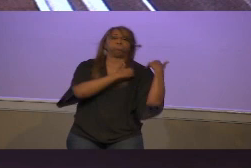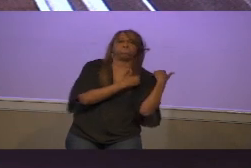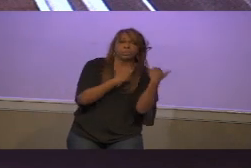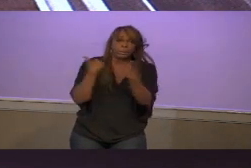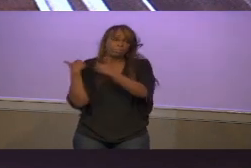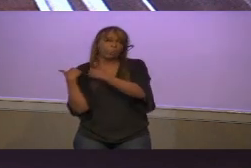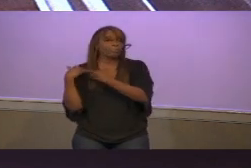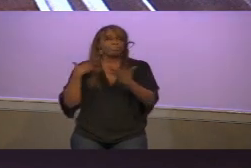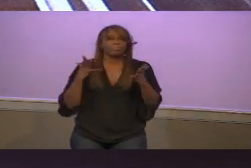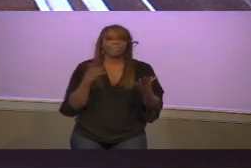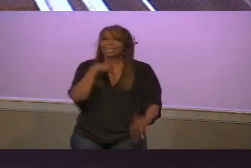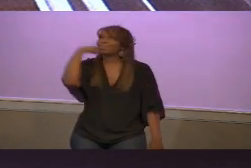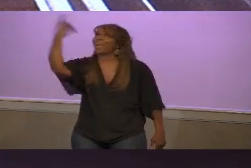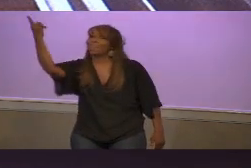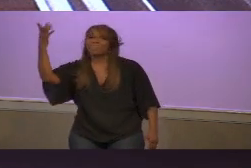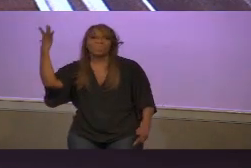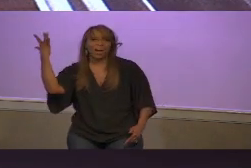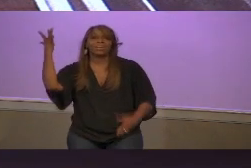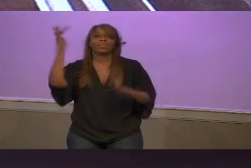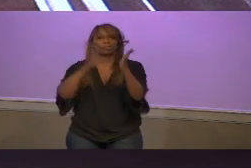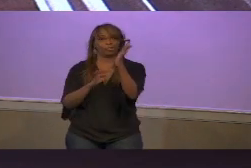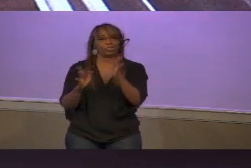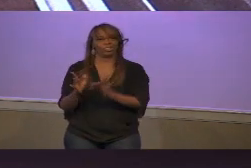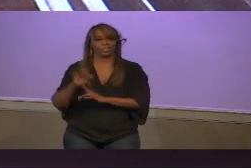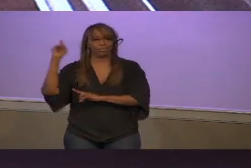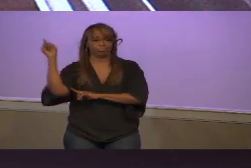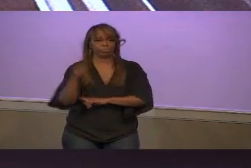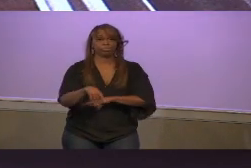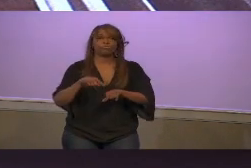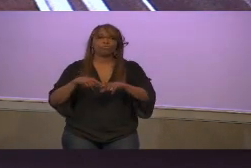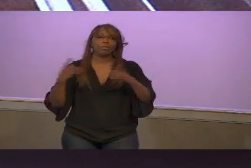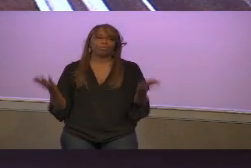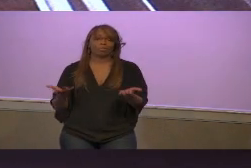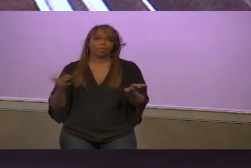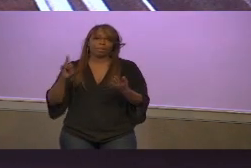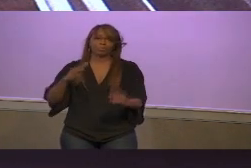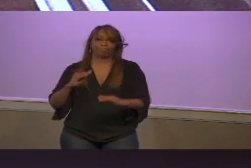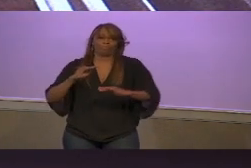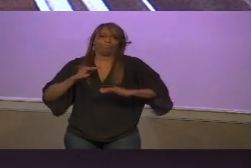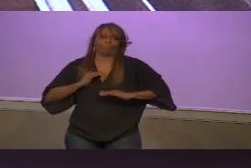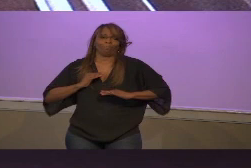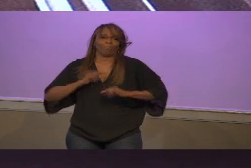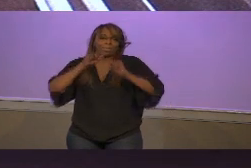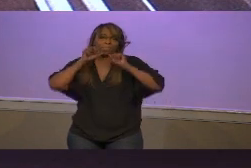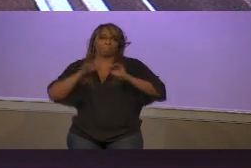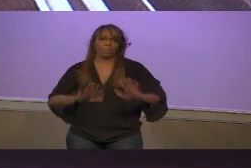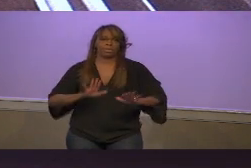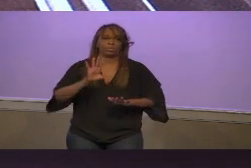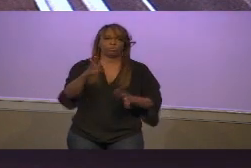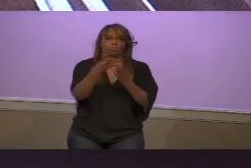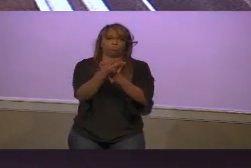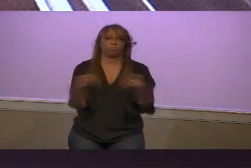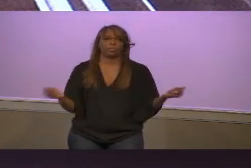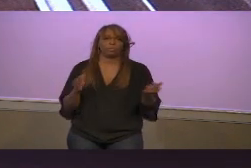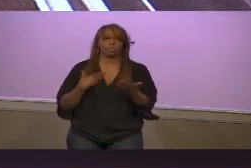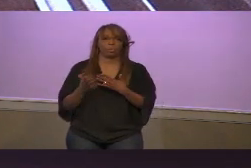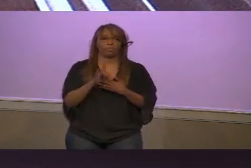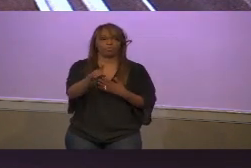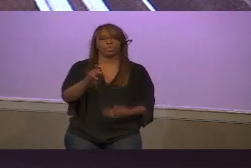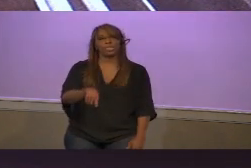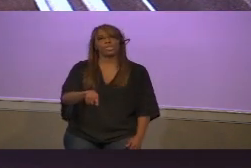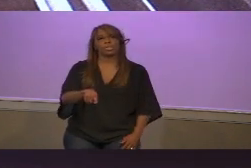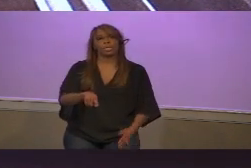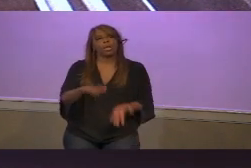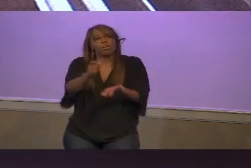him what you want, because Jesus is right there to meet you at the point of your need." The